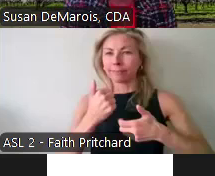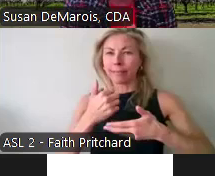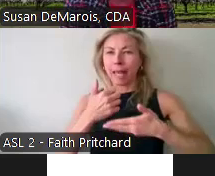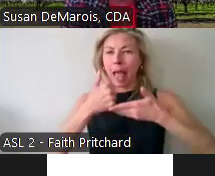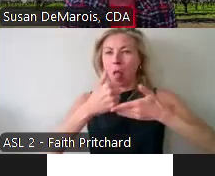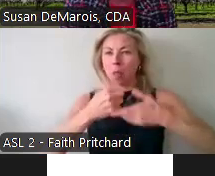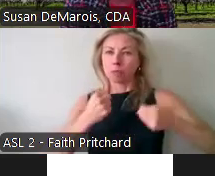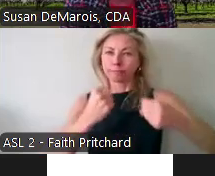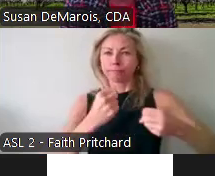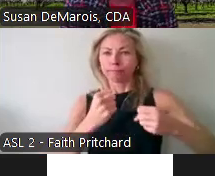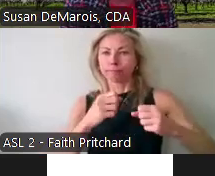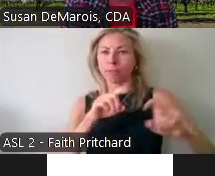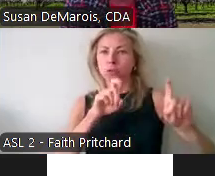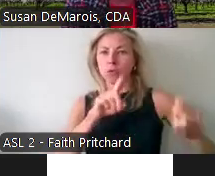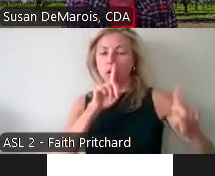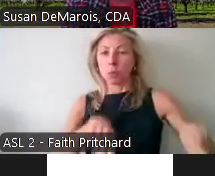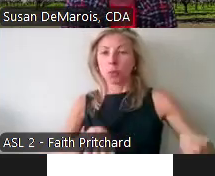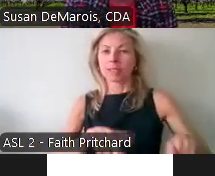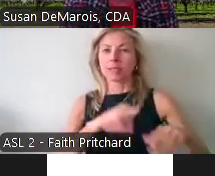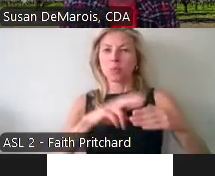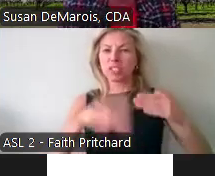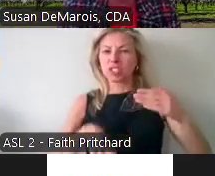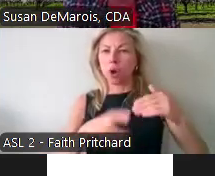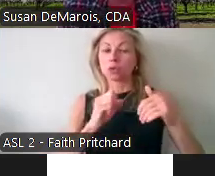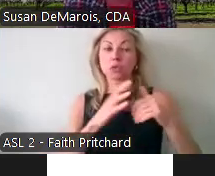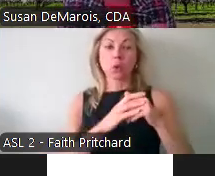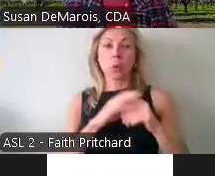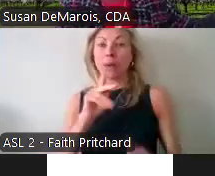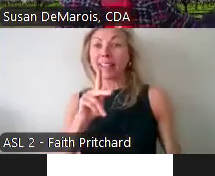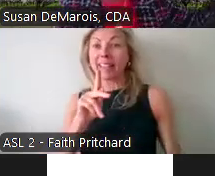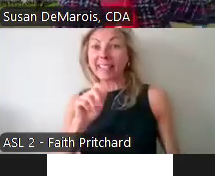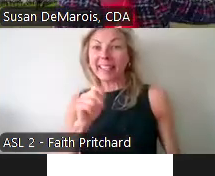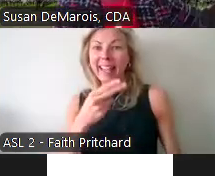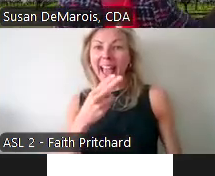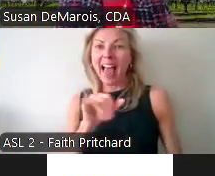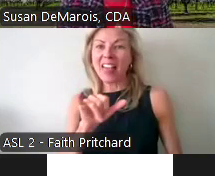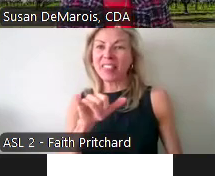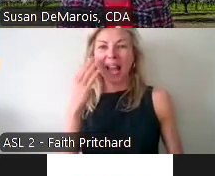thanks, Kathleen, Open House, you were, an instigator to even,